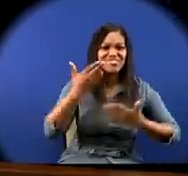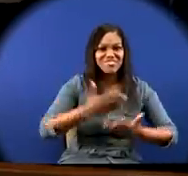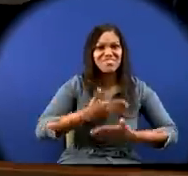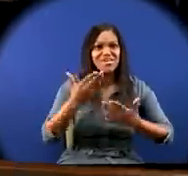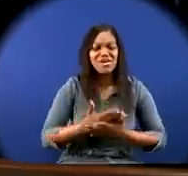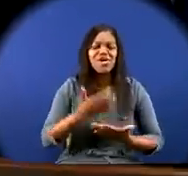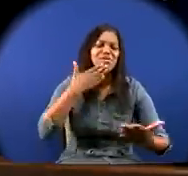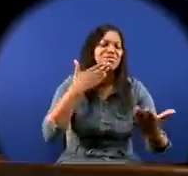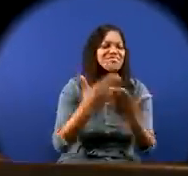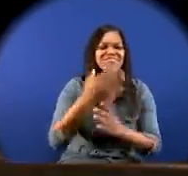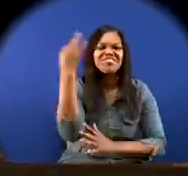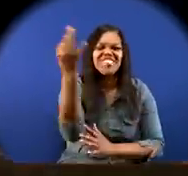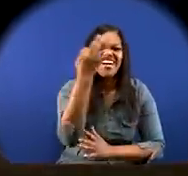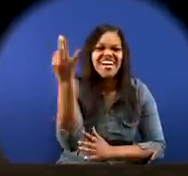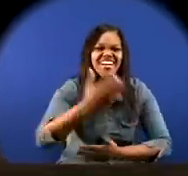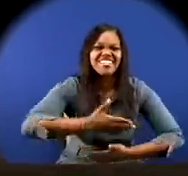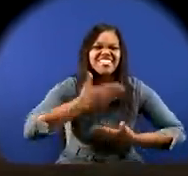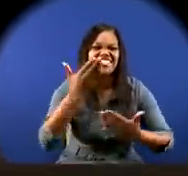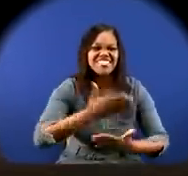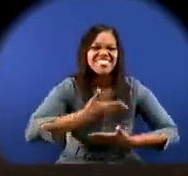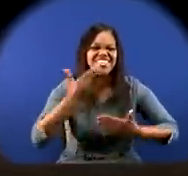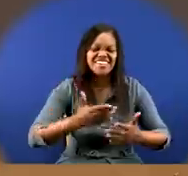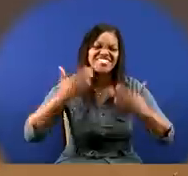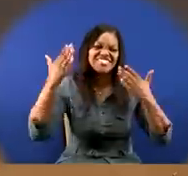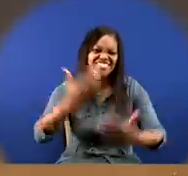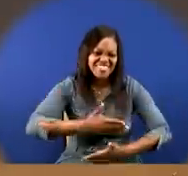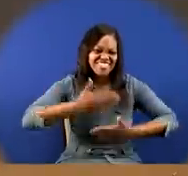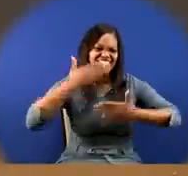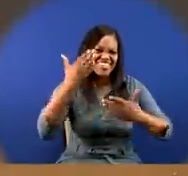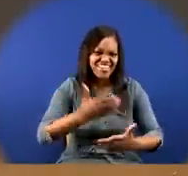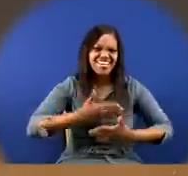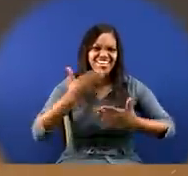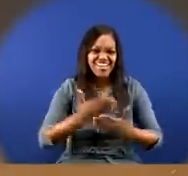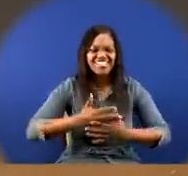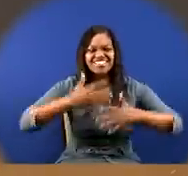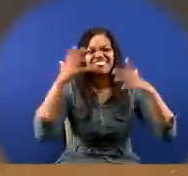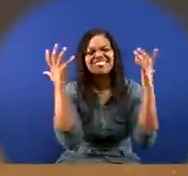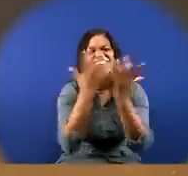Good Friday joy. Joy.